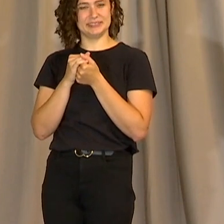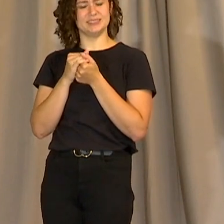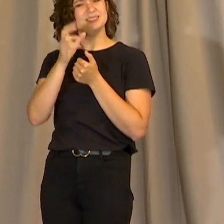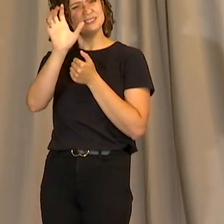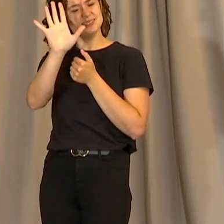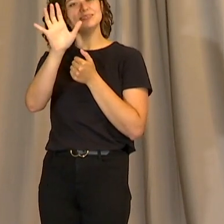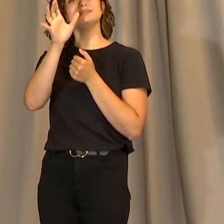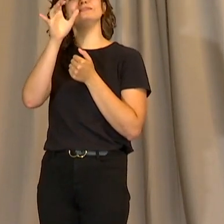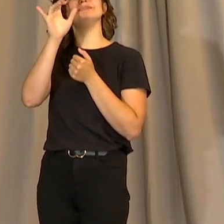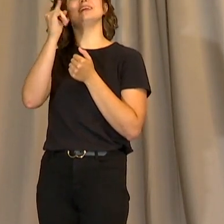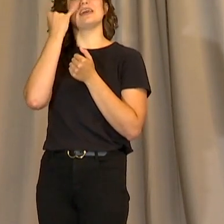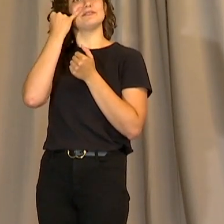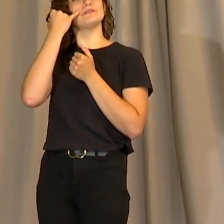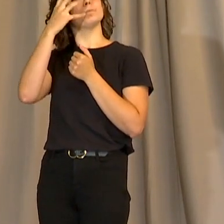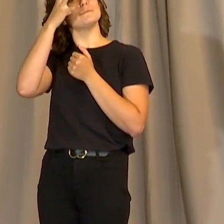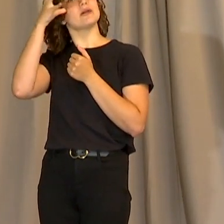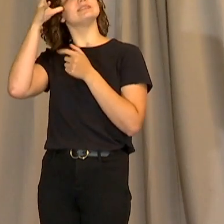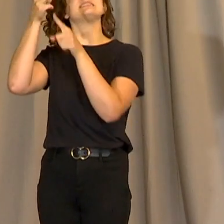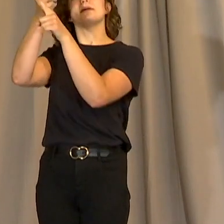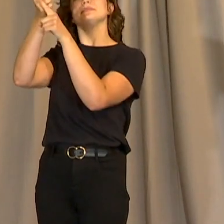bring accountability.